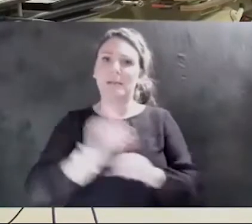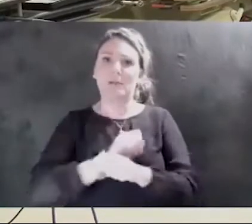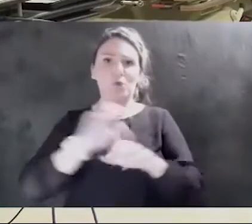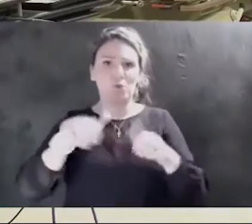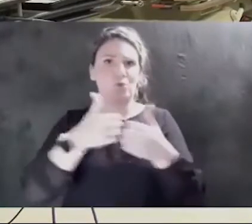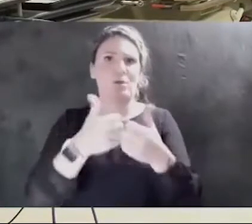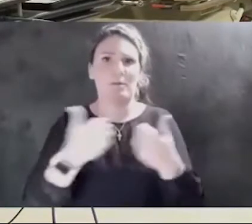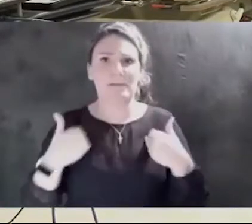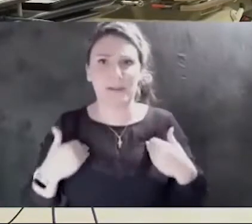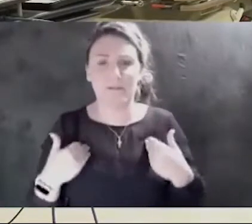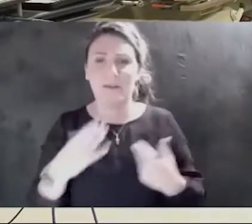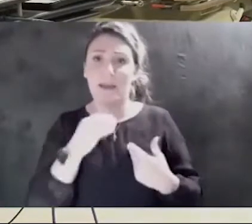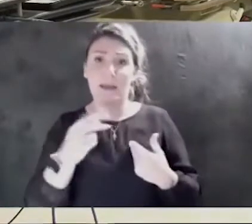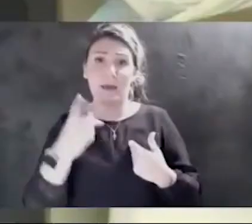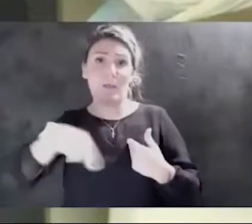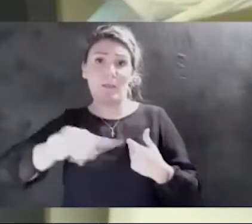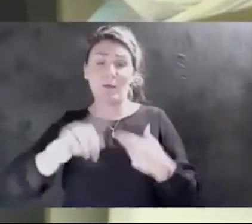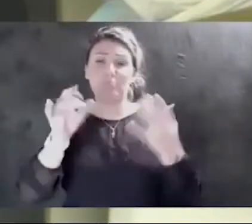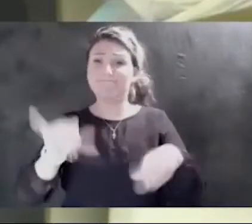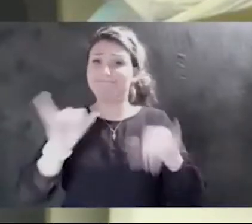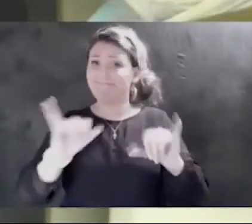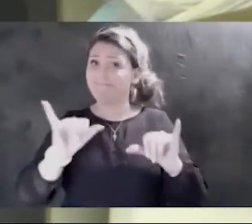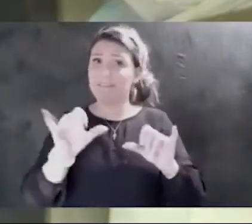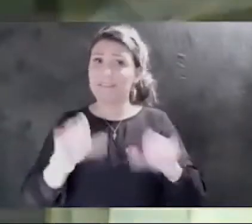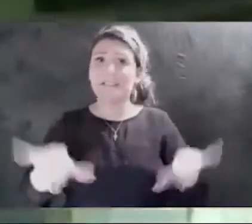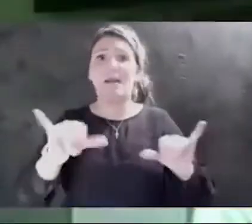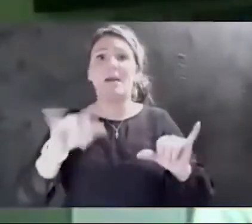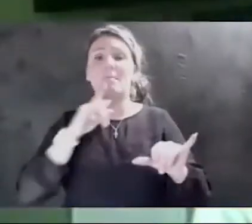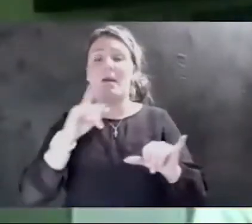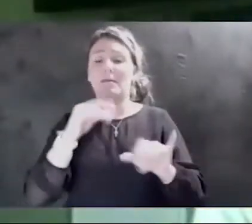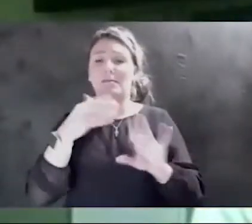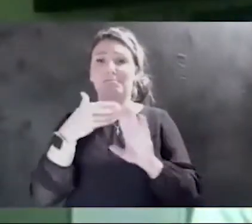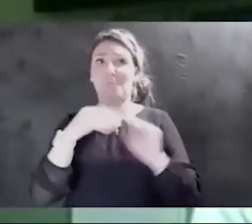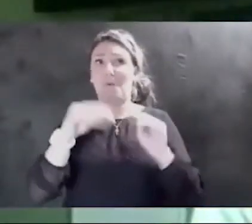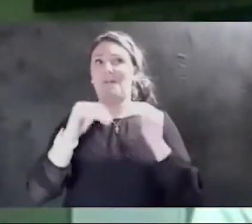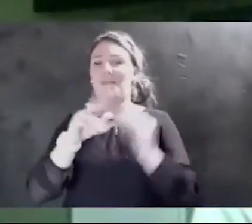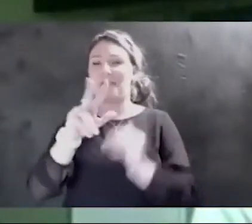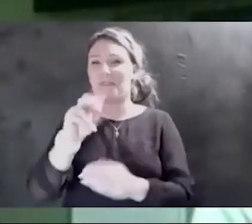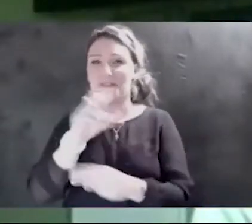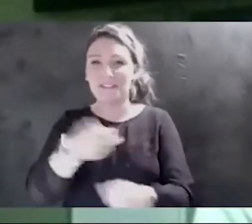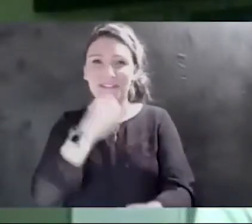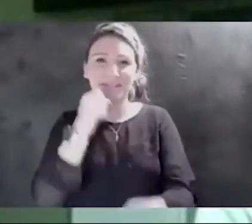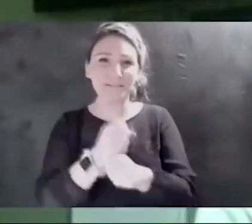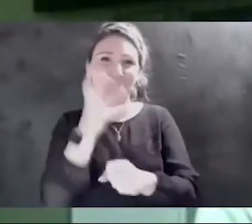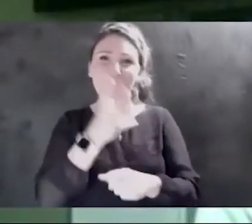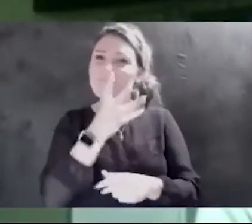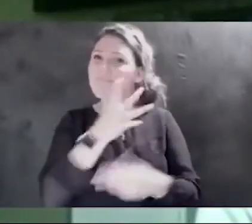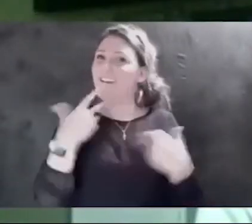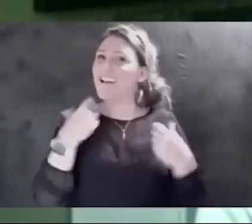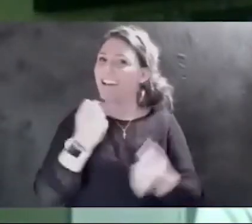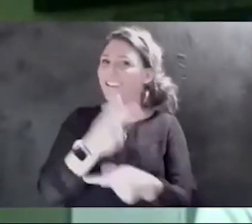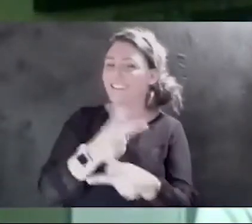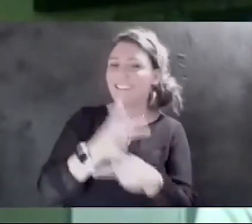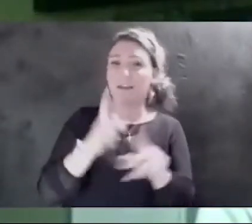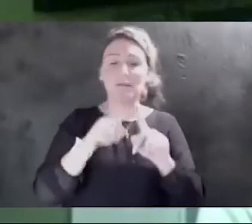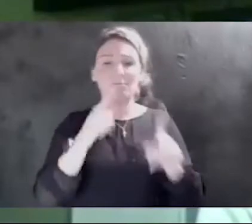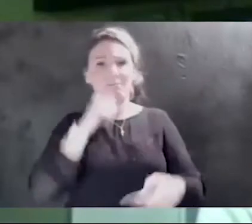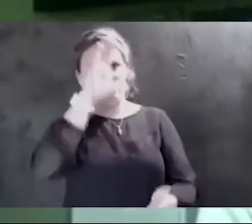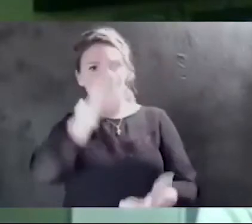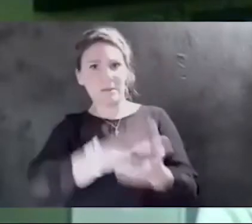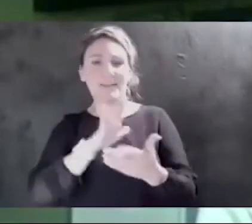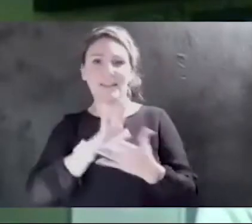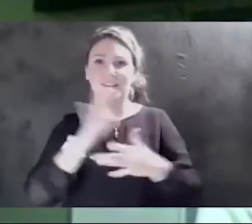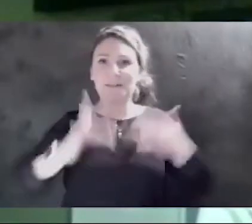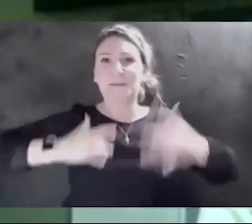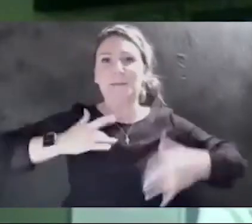have remained the same in my more than 30 years in rural healthcare, but I truly do believe that we see some exciting new